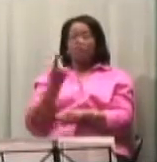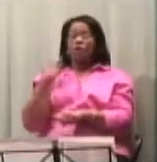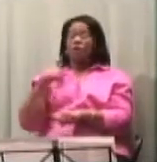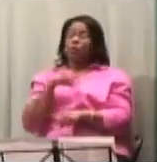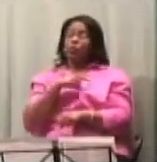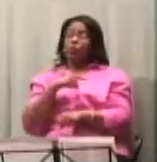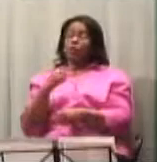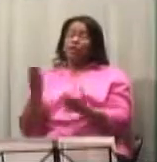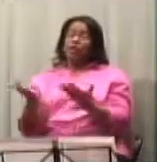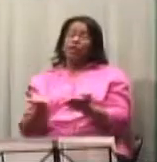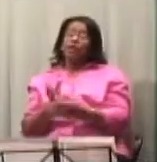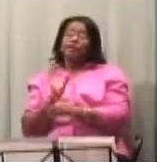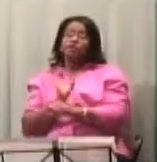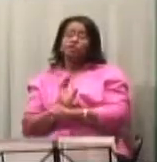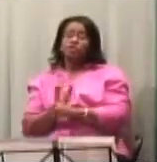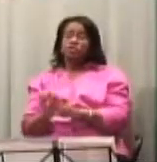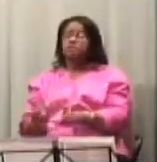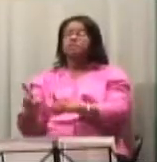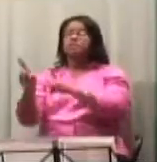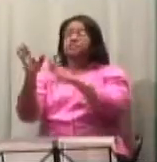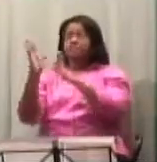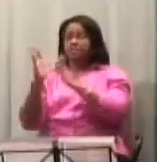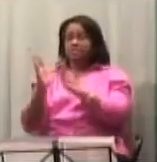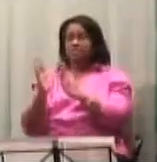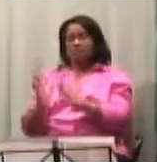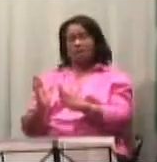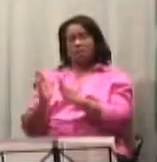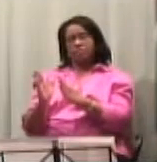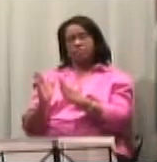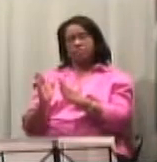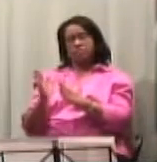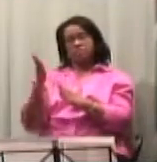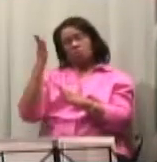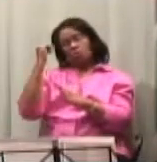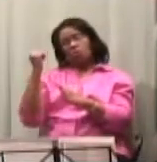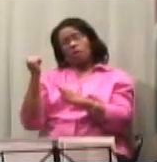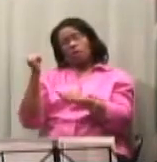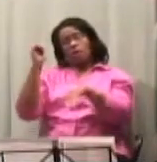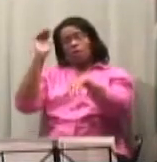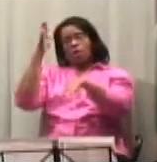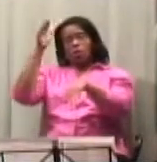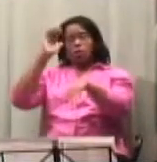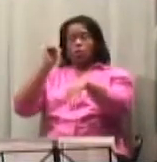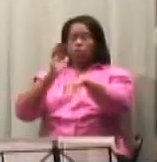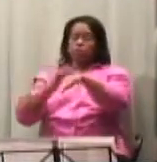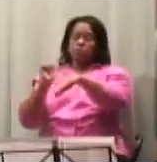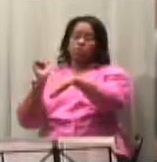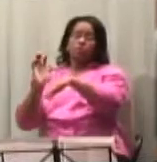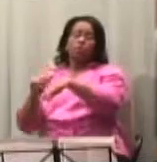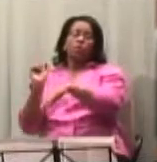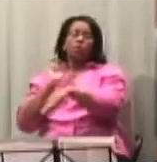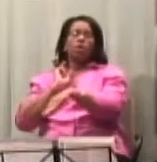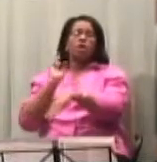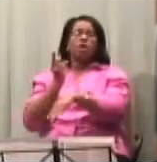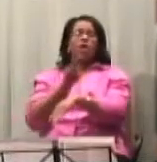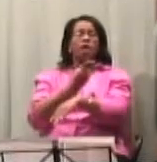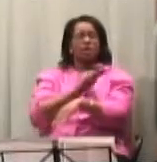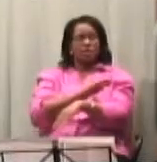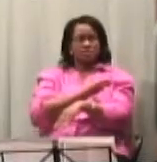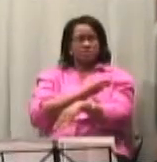why we are called to work together with all our sins, with all our